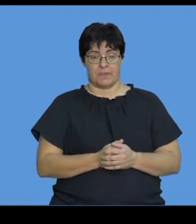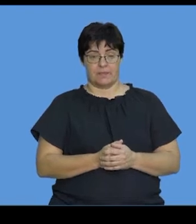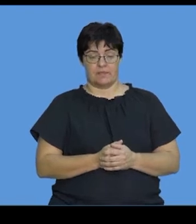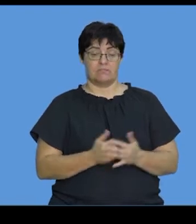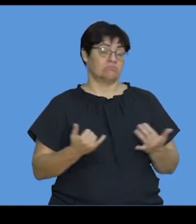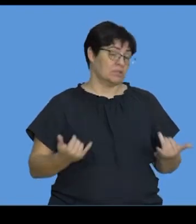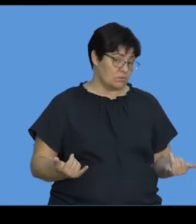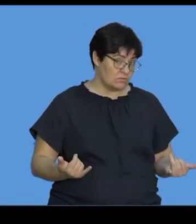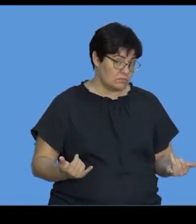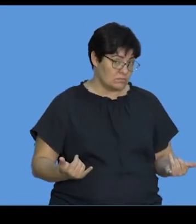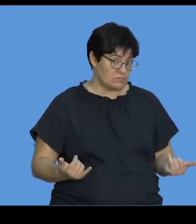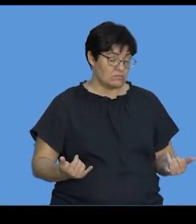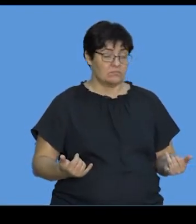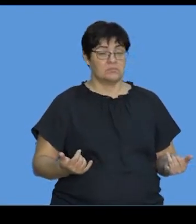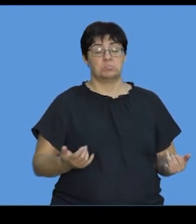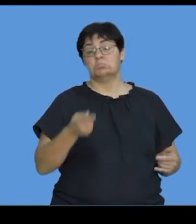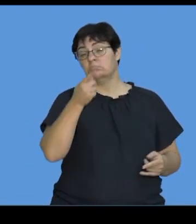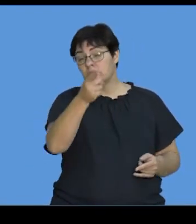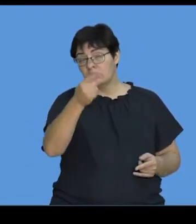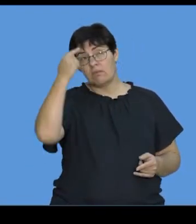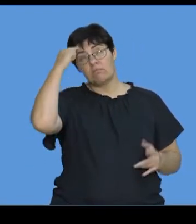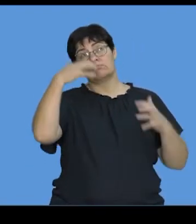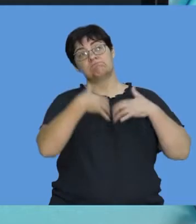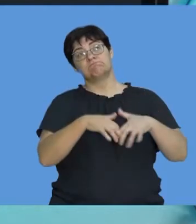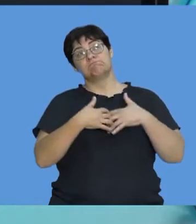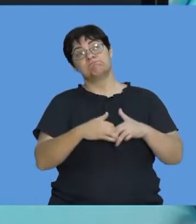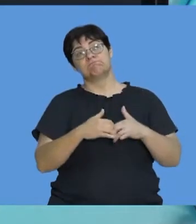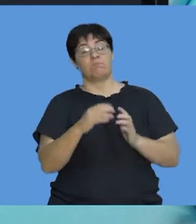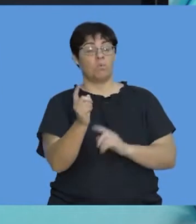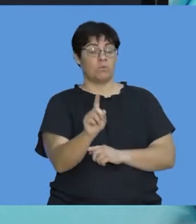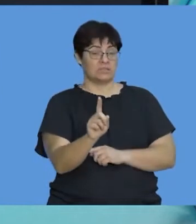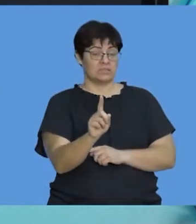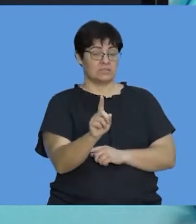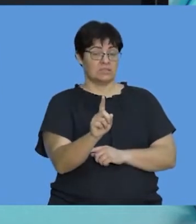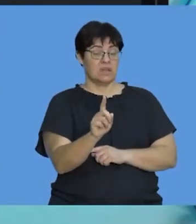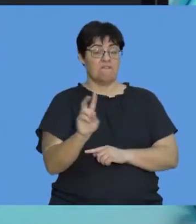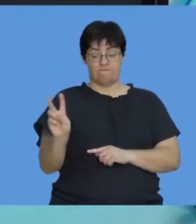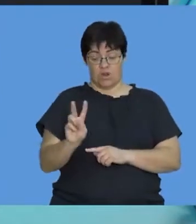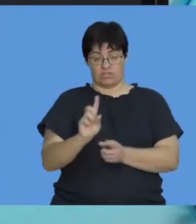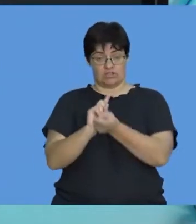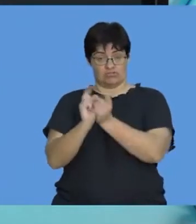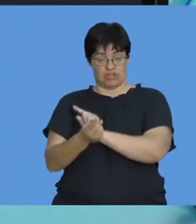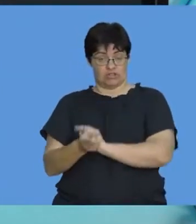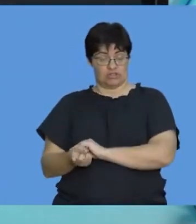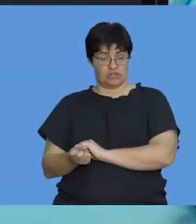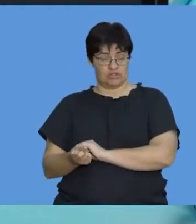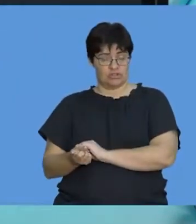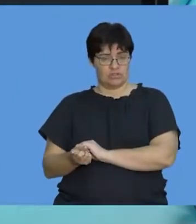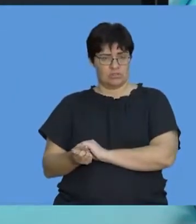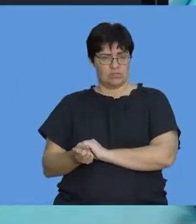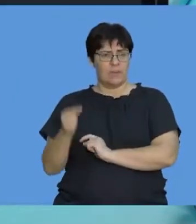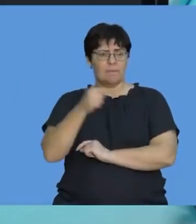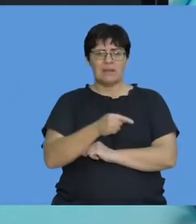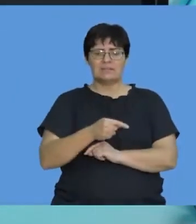Now, we've only considered what happens when the velocity changes.